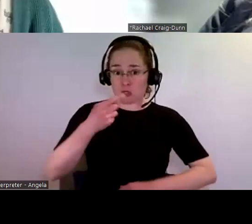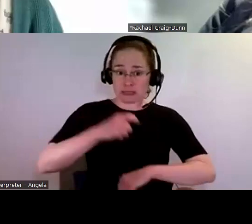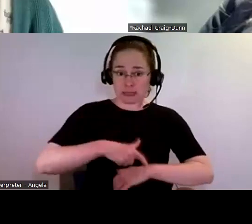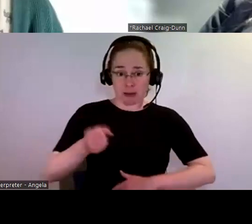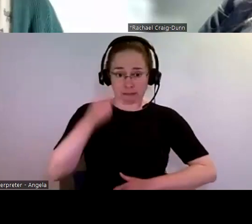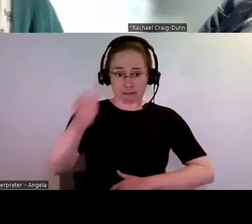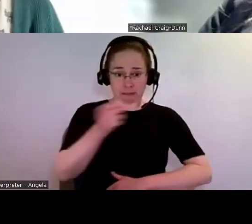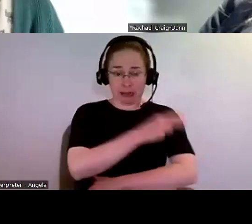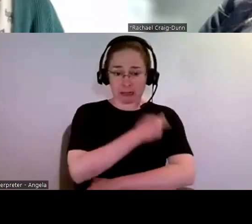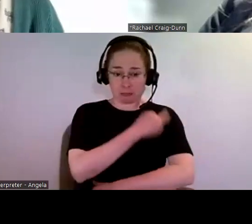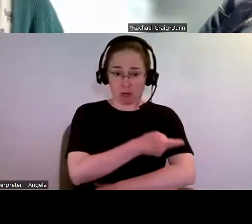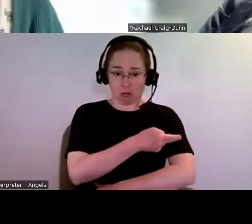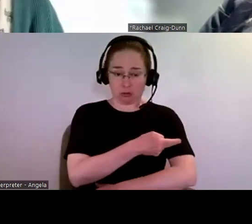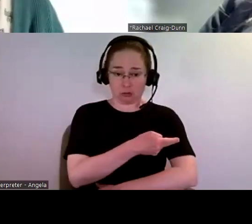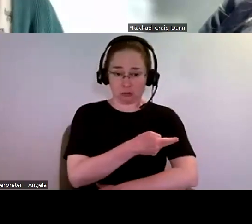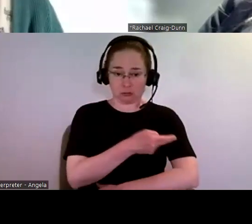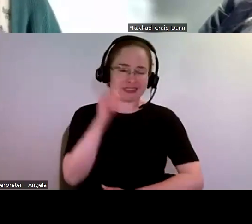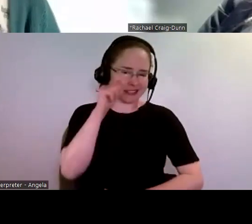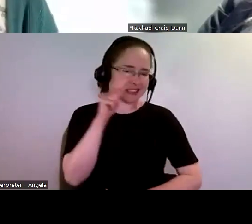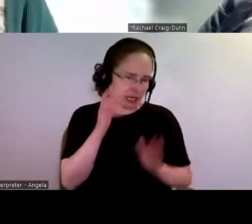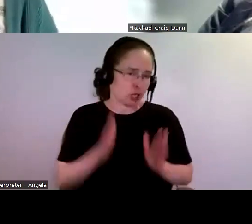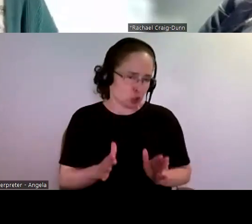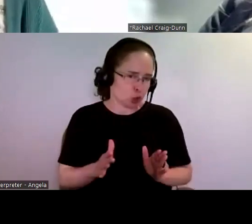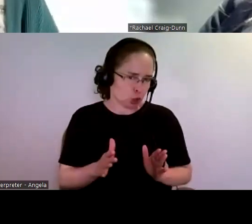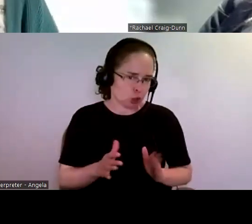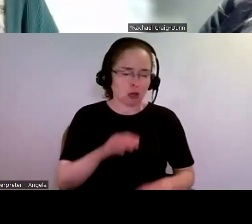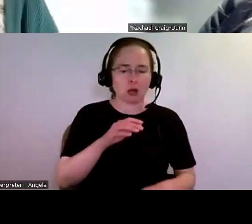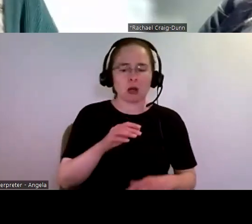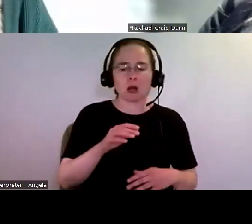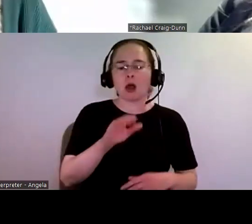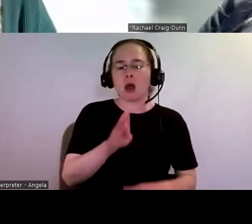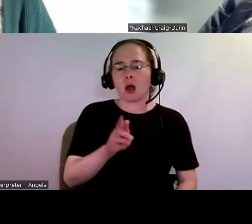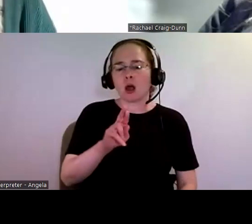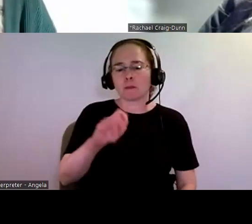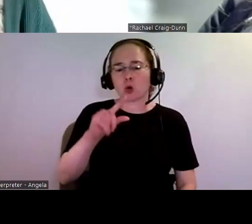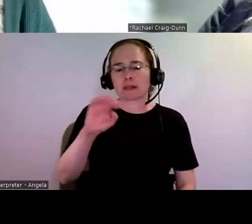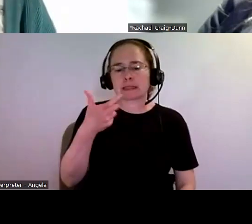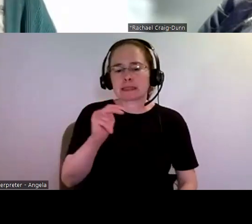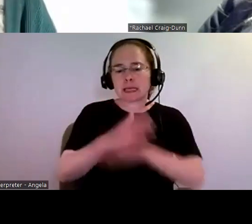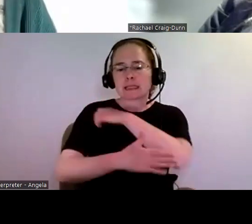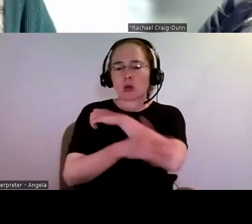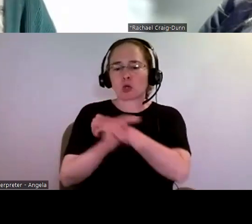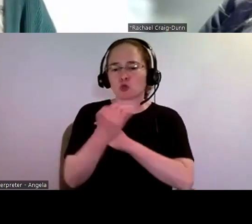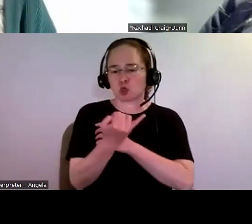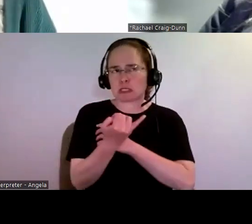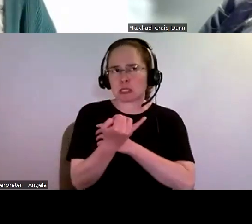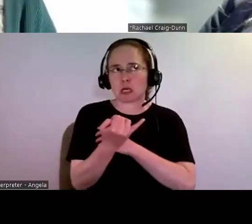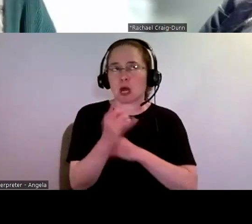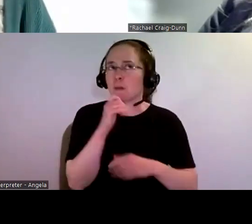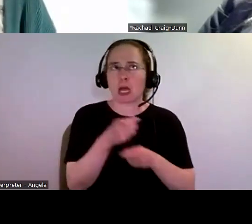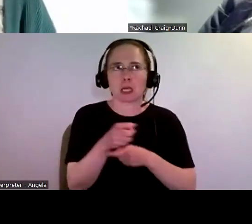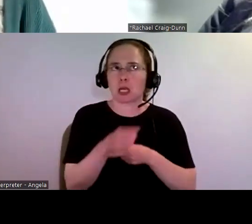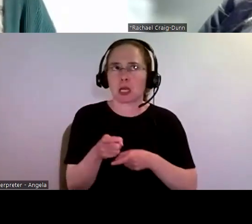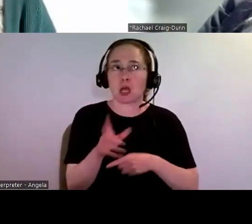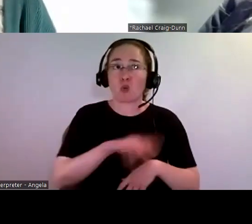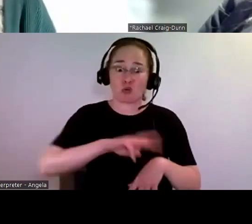admission, which he was a teenager, it was in Burlington County, New Jersey. And it was around, and I'm not kidding, it was around